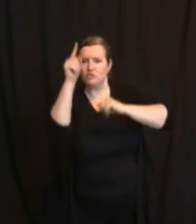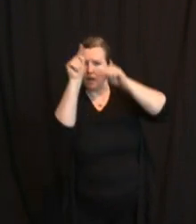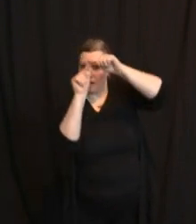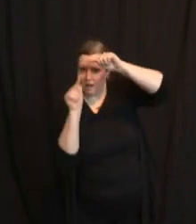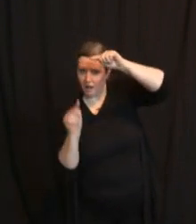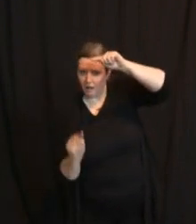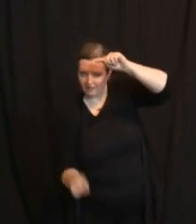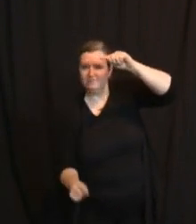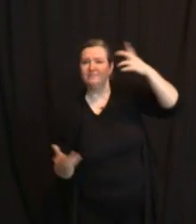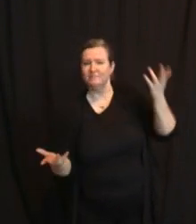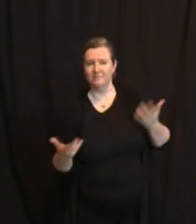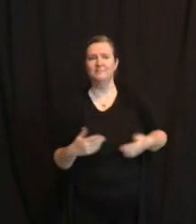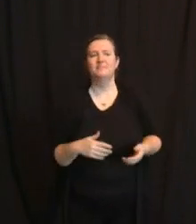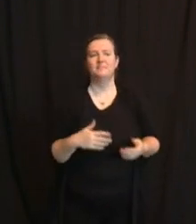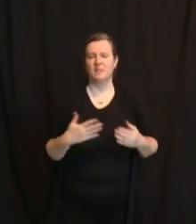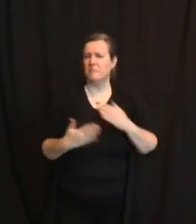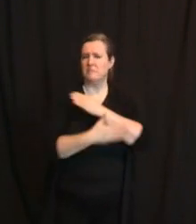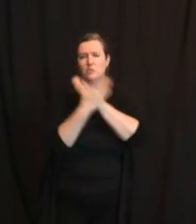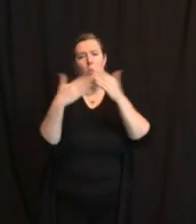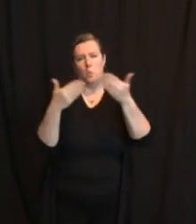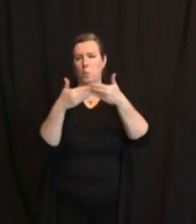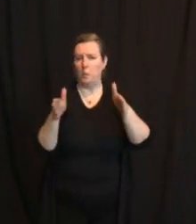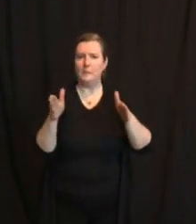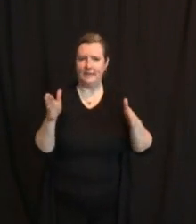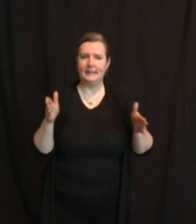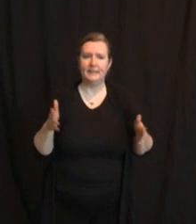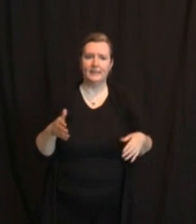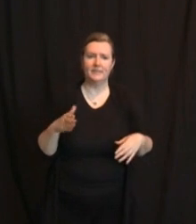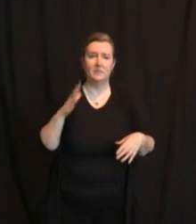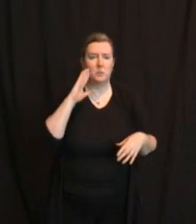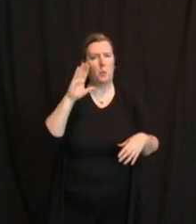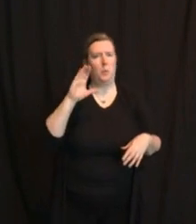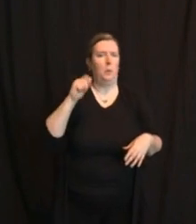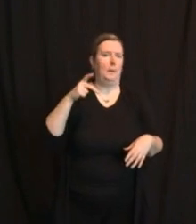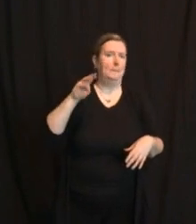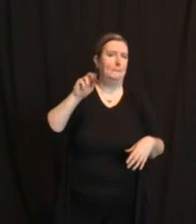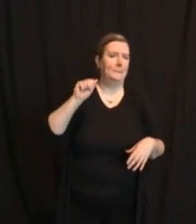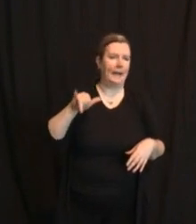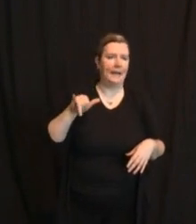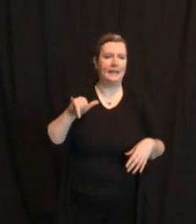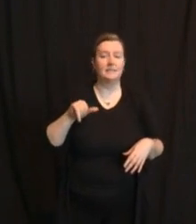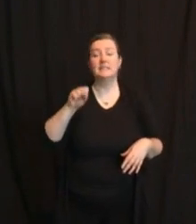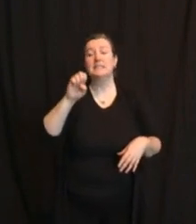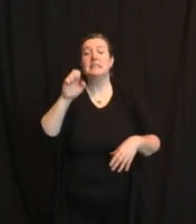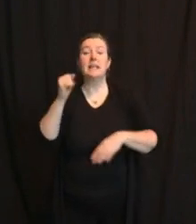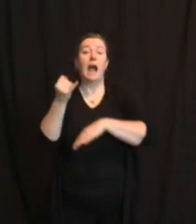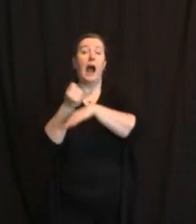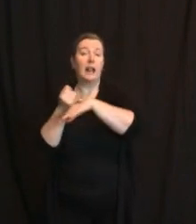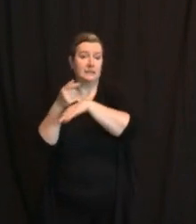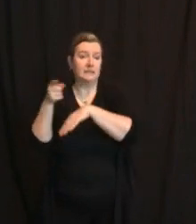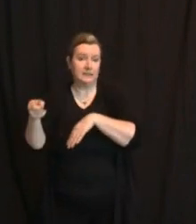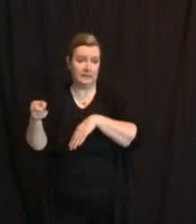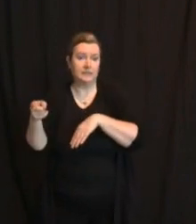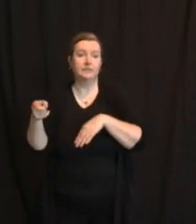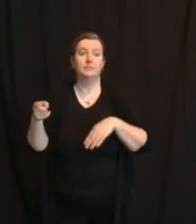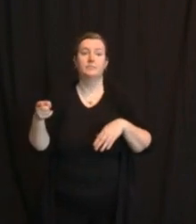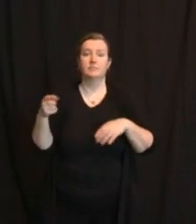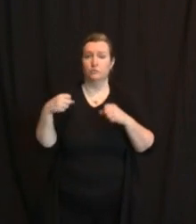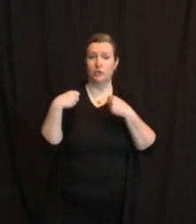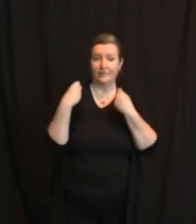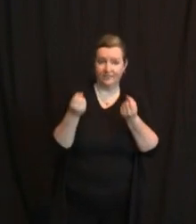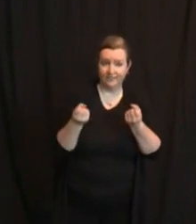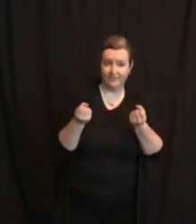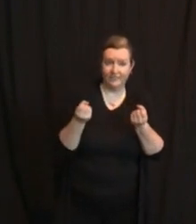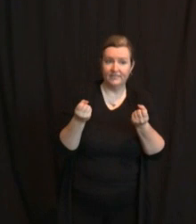beaches. I know that in Cape May, and in particular in Sea Isle, they are now waving to me with 5 fingers.